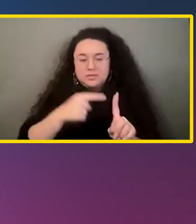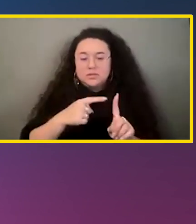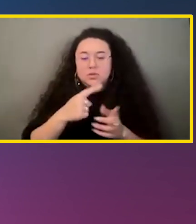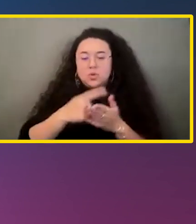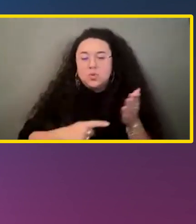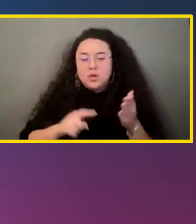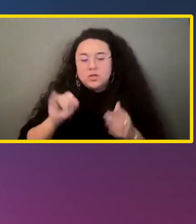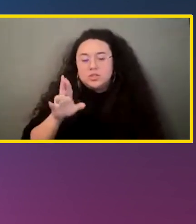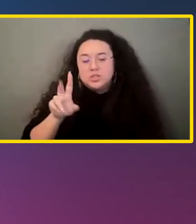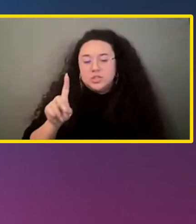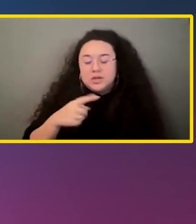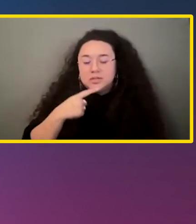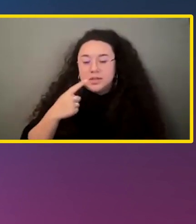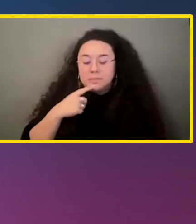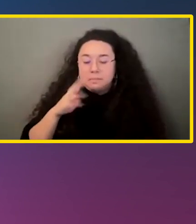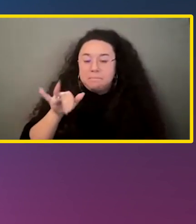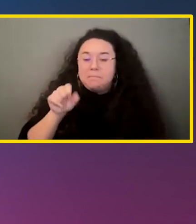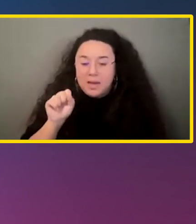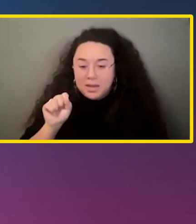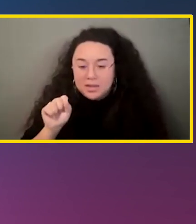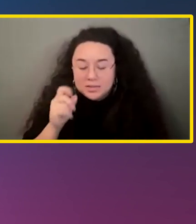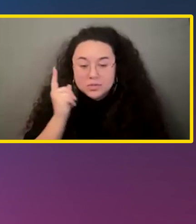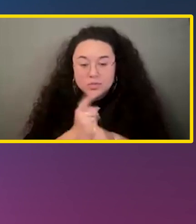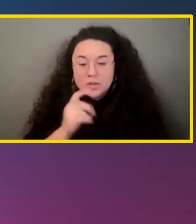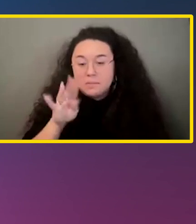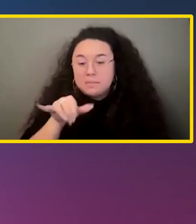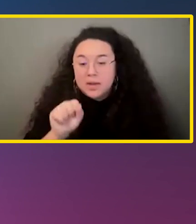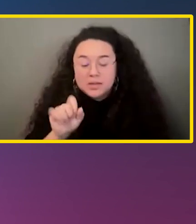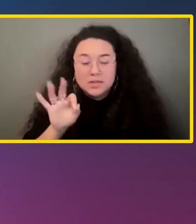what Jared said, is it's that bias, right? So if